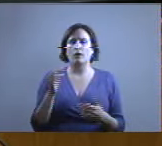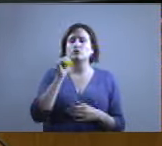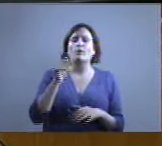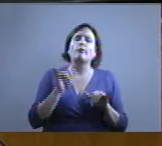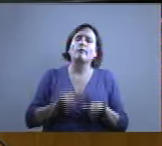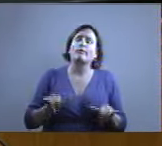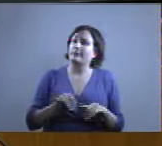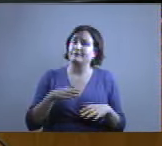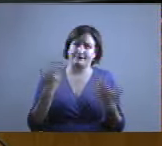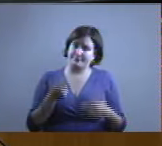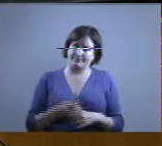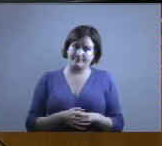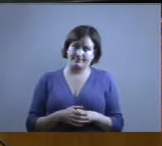difficult for the ANC